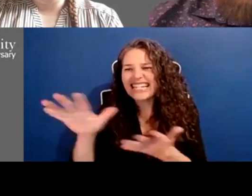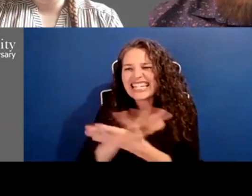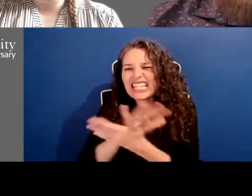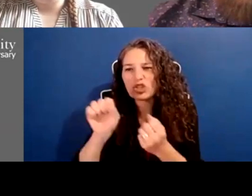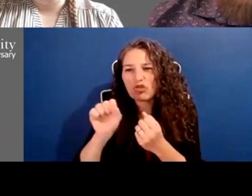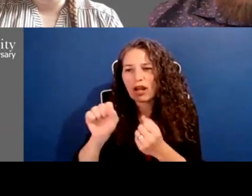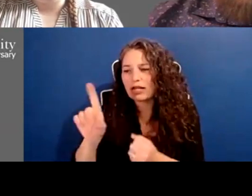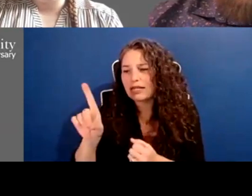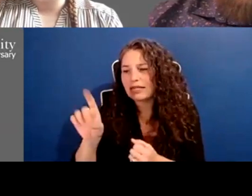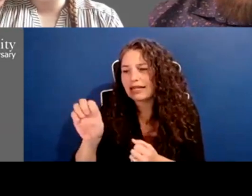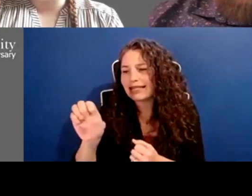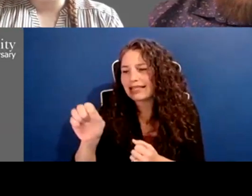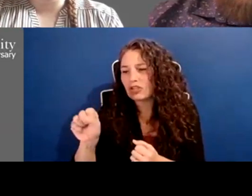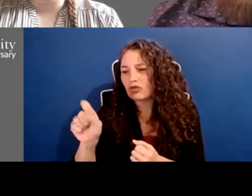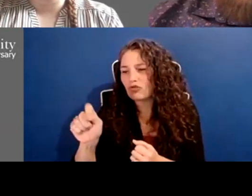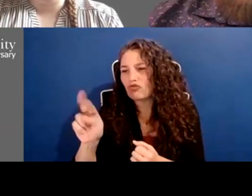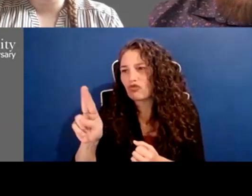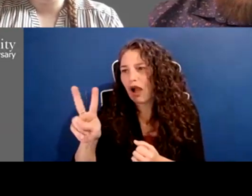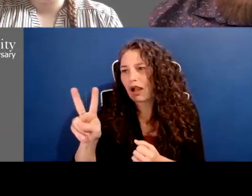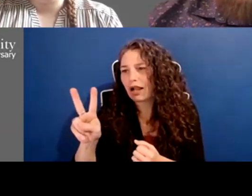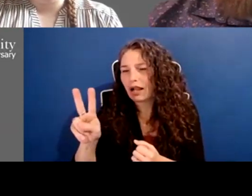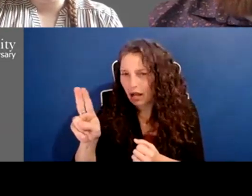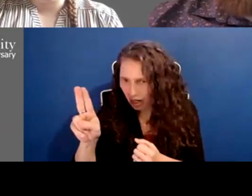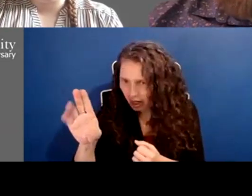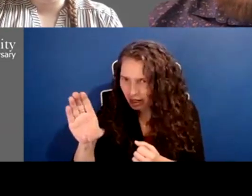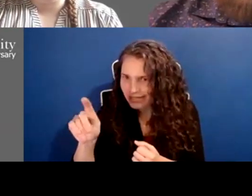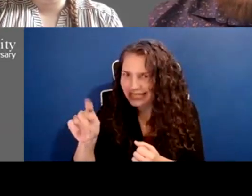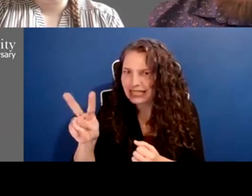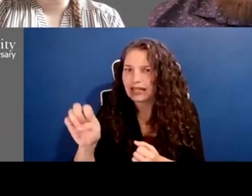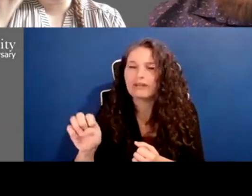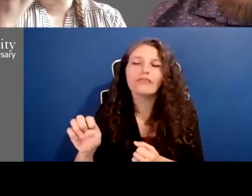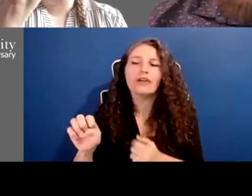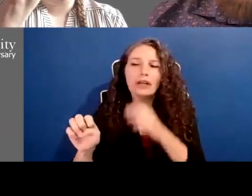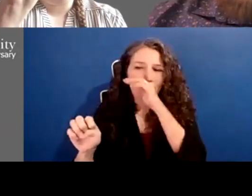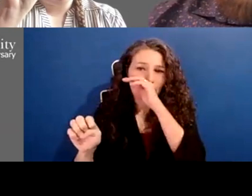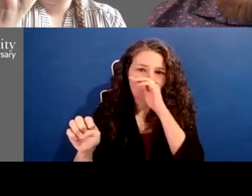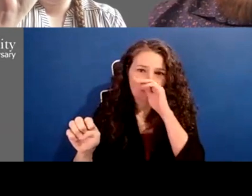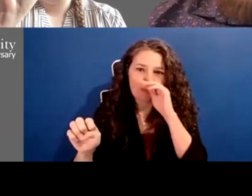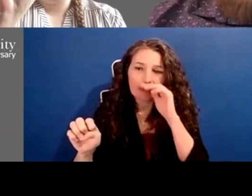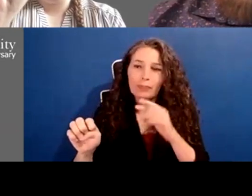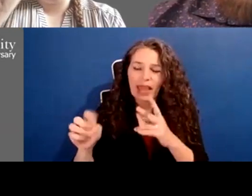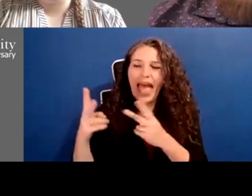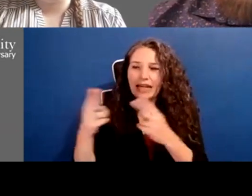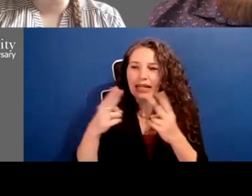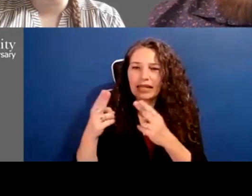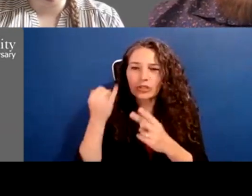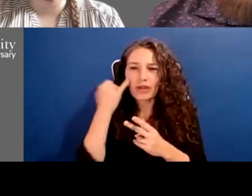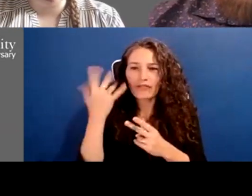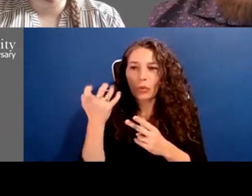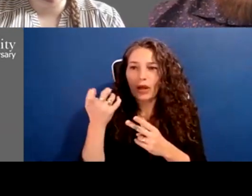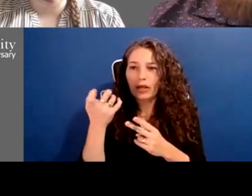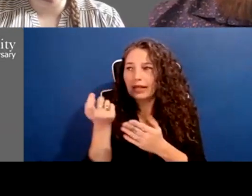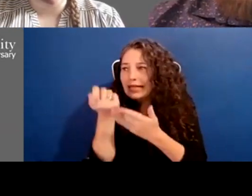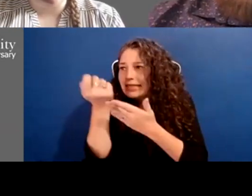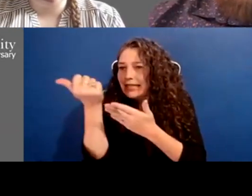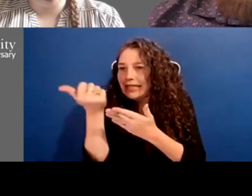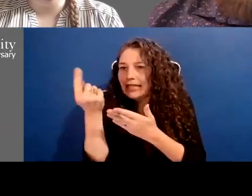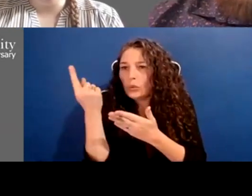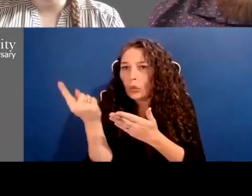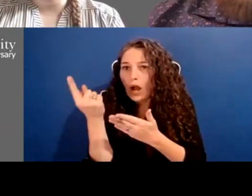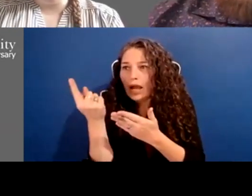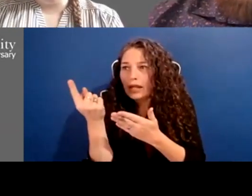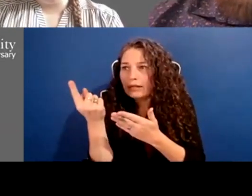your audio and it doesn't delete that data. So if you later decide, oh, I want to pull that back, it'll still be there for you to pull